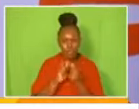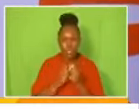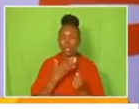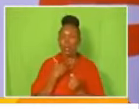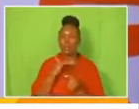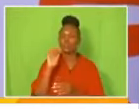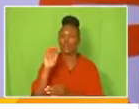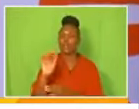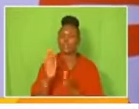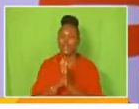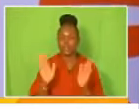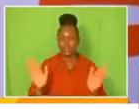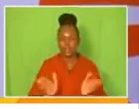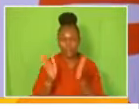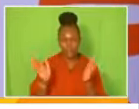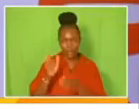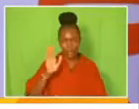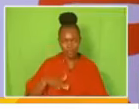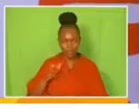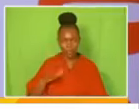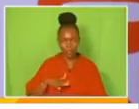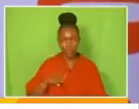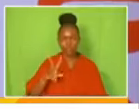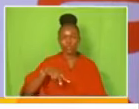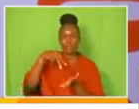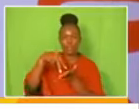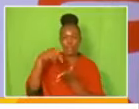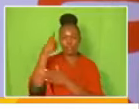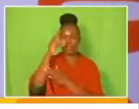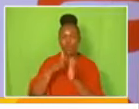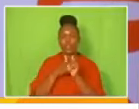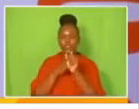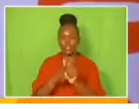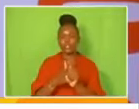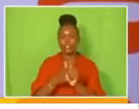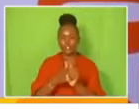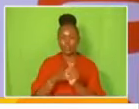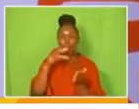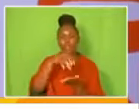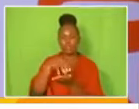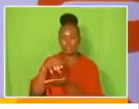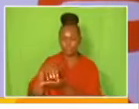and encourage women to go for leadership positions.